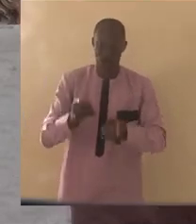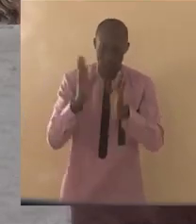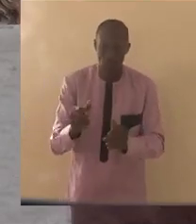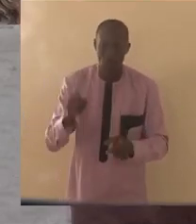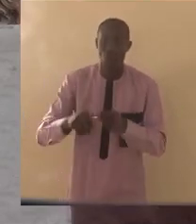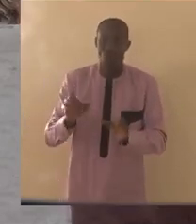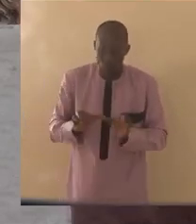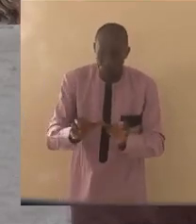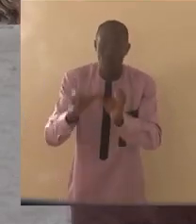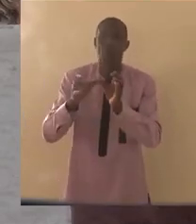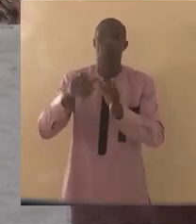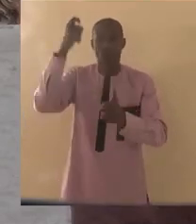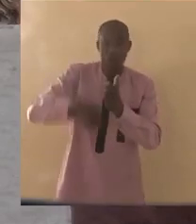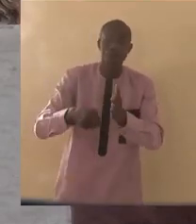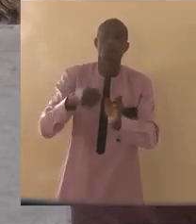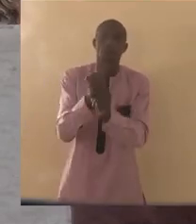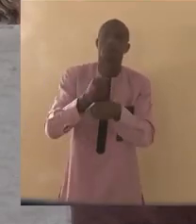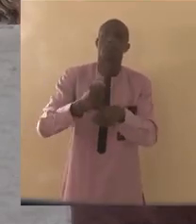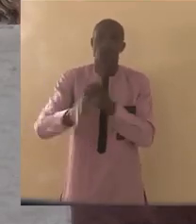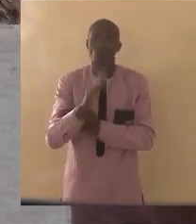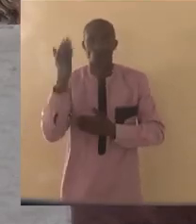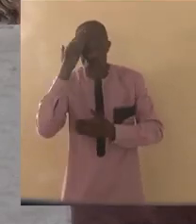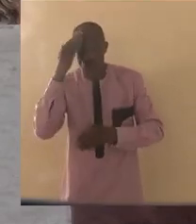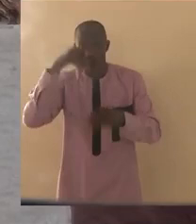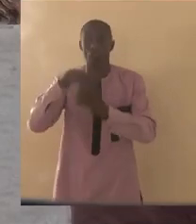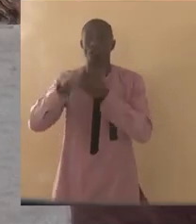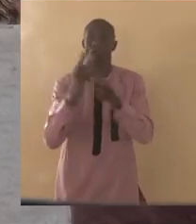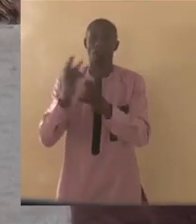are to continue the task of making God known